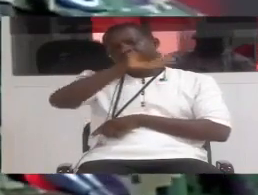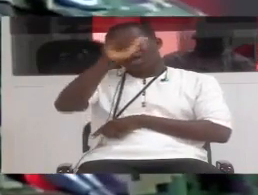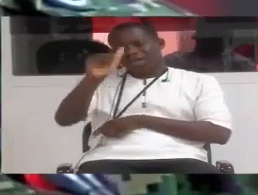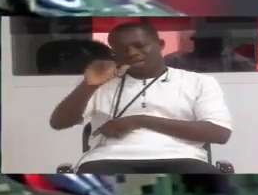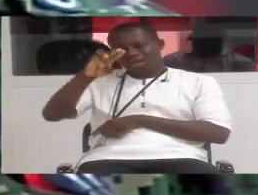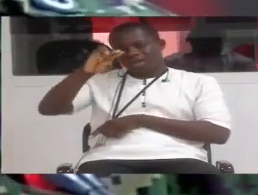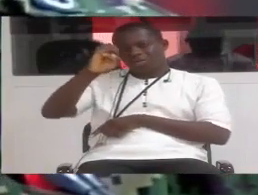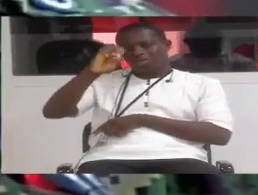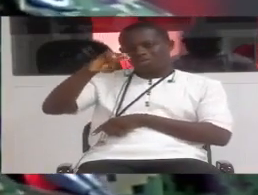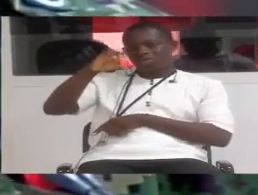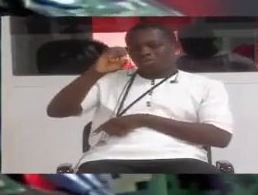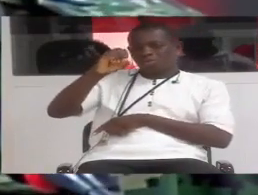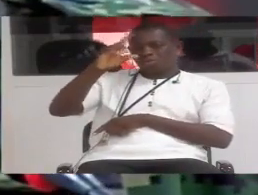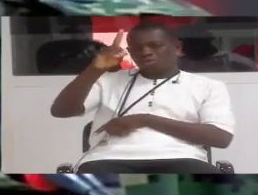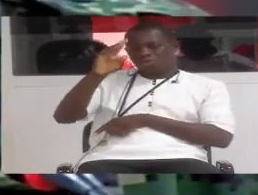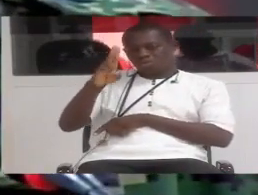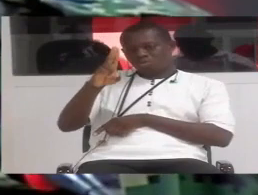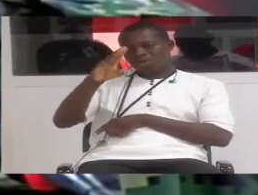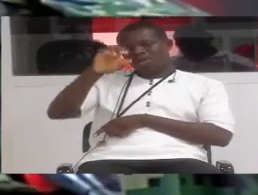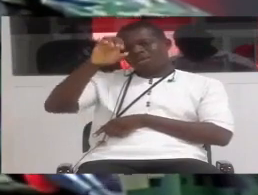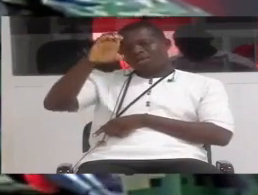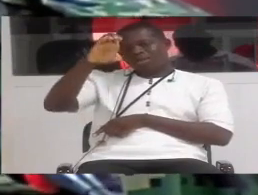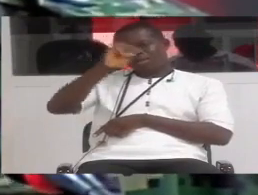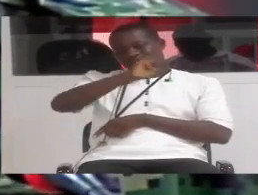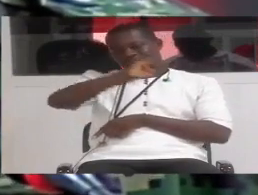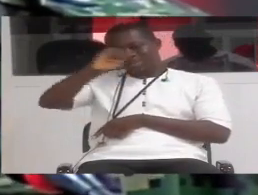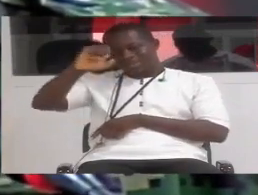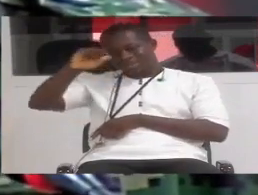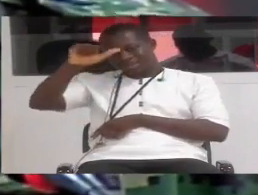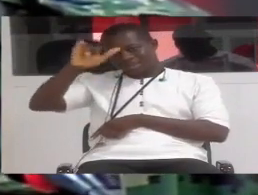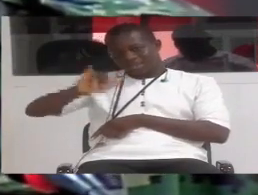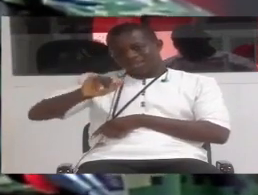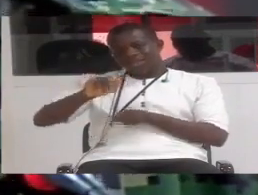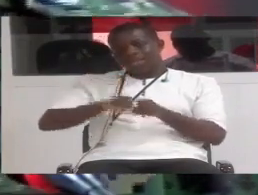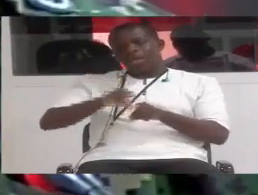Modou Cissé. Ibu and Cissé.